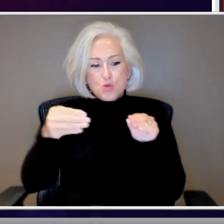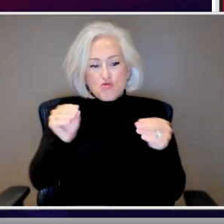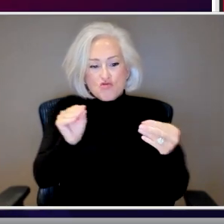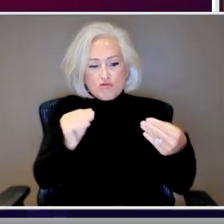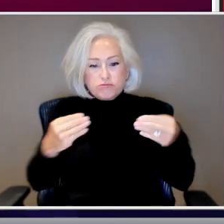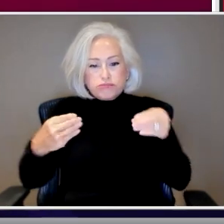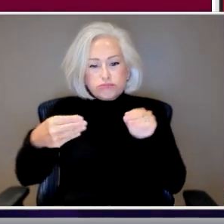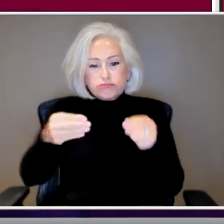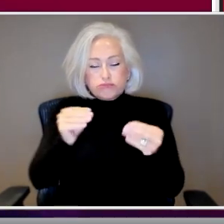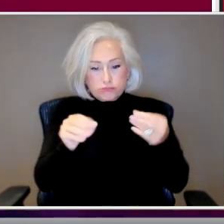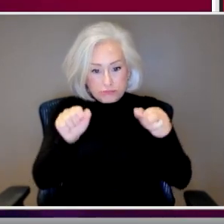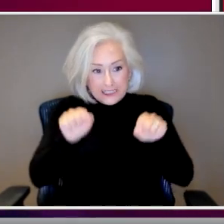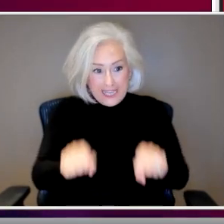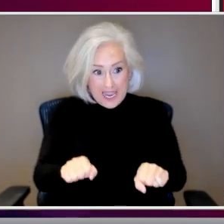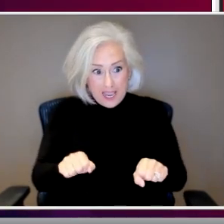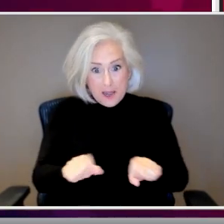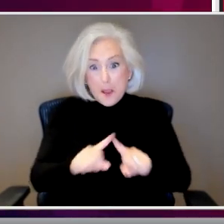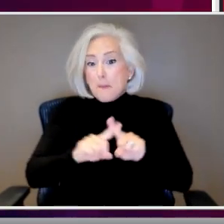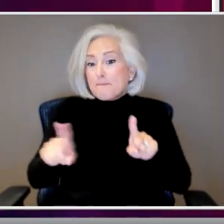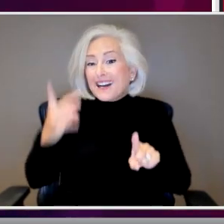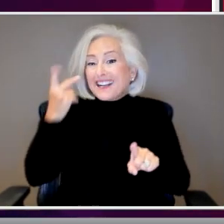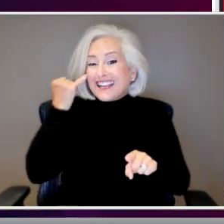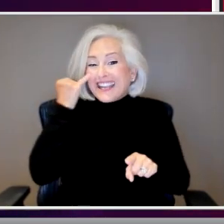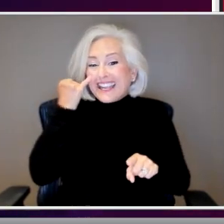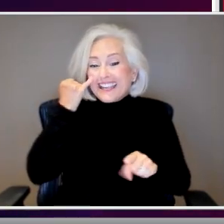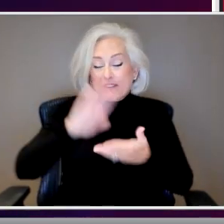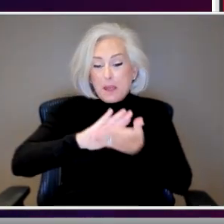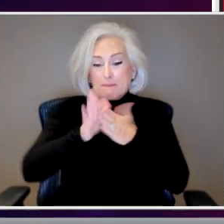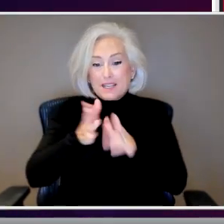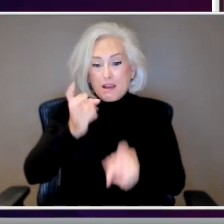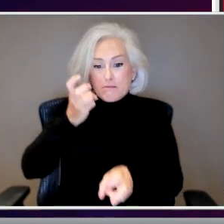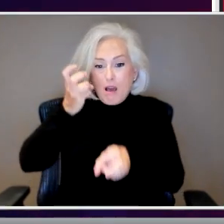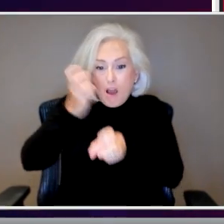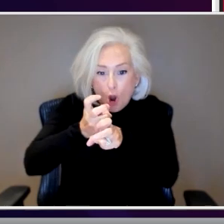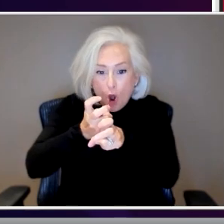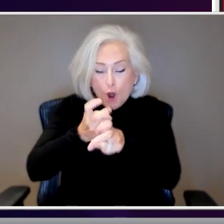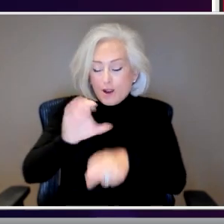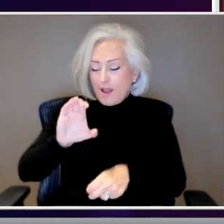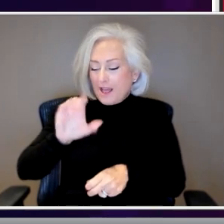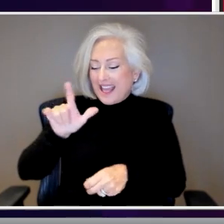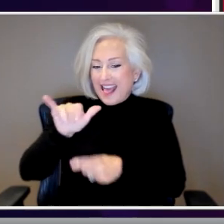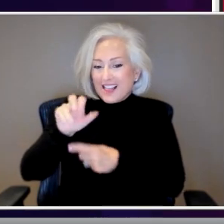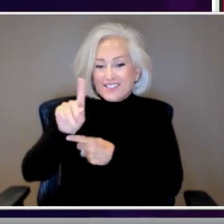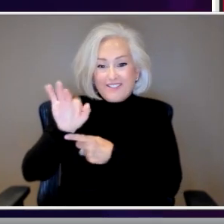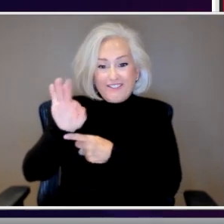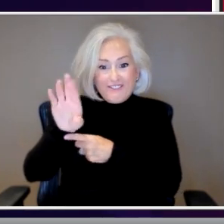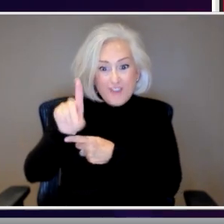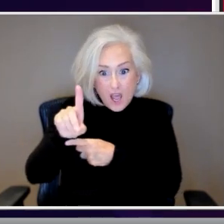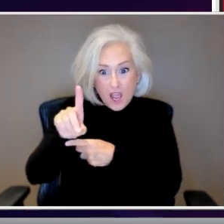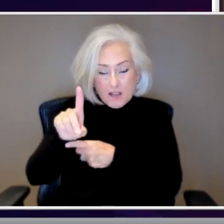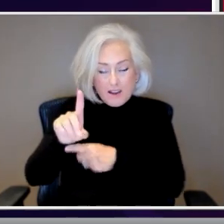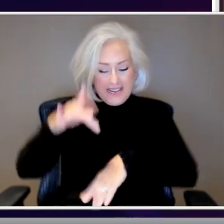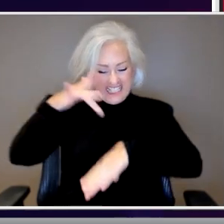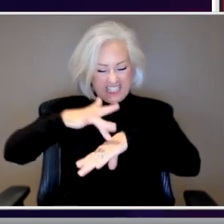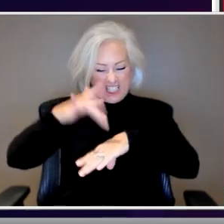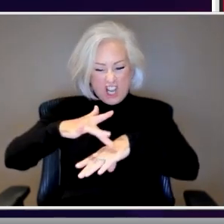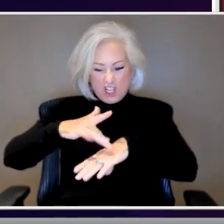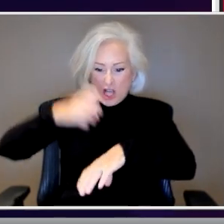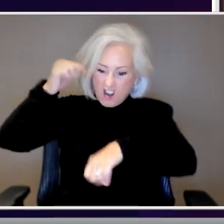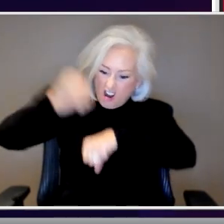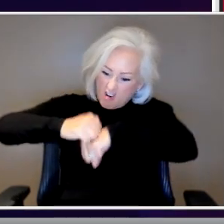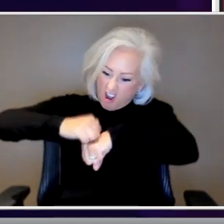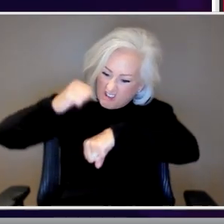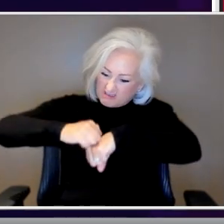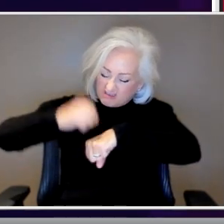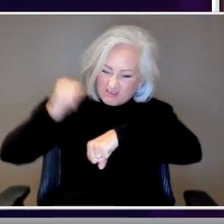they are calcified like this, it feels like a rock. It feels like you're touching a rock, and it's not mobile, and so we have to be very careful working